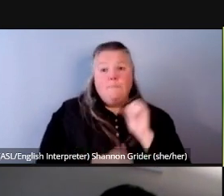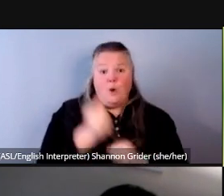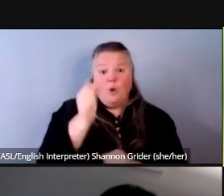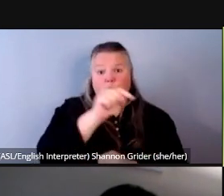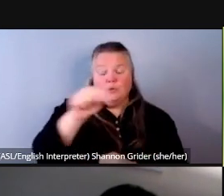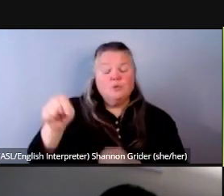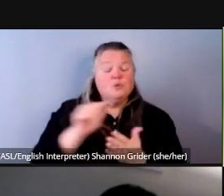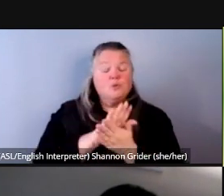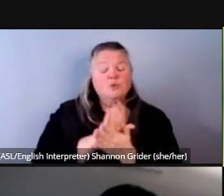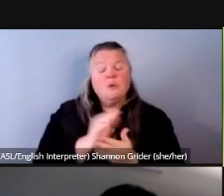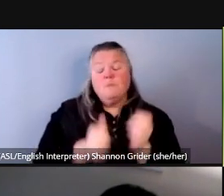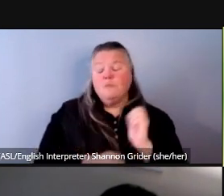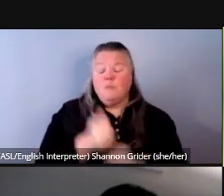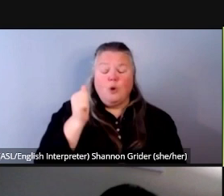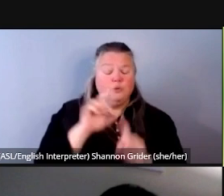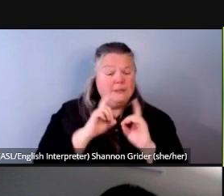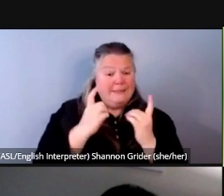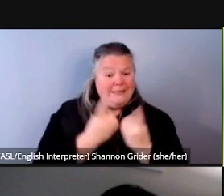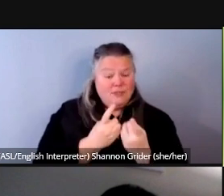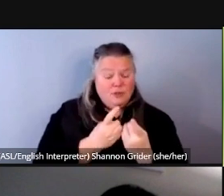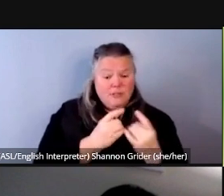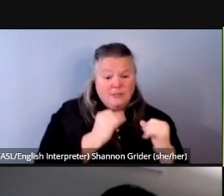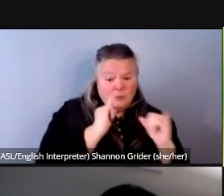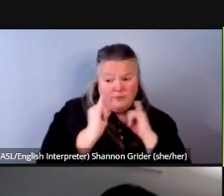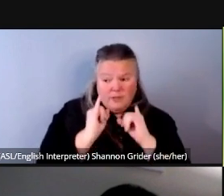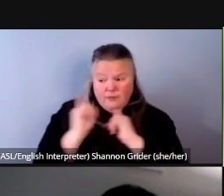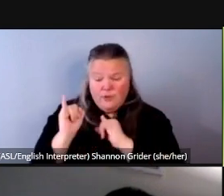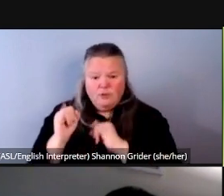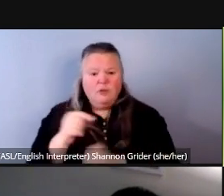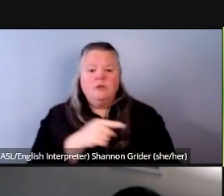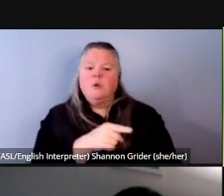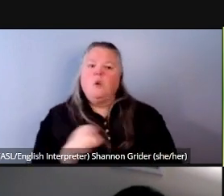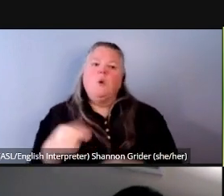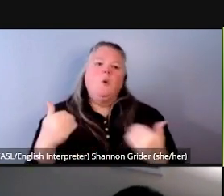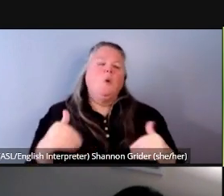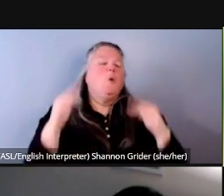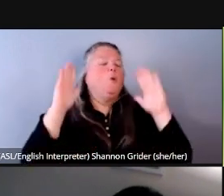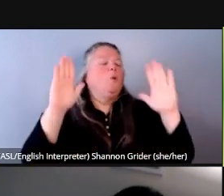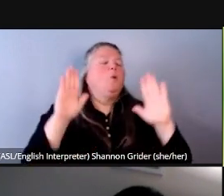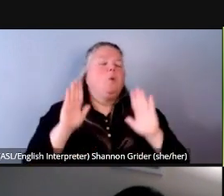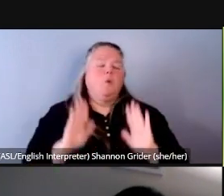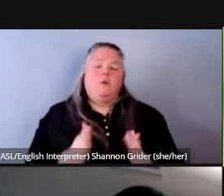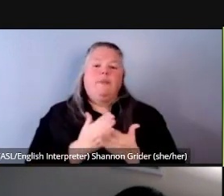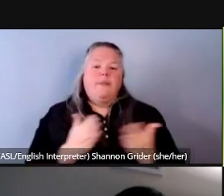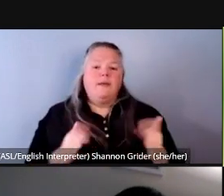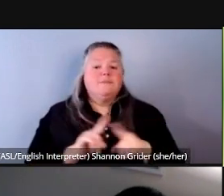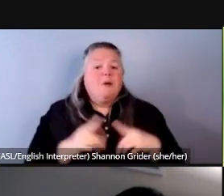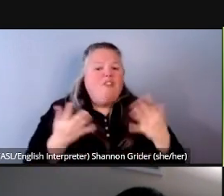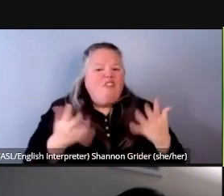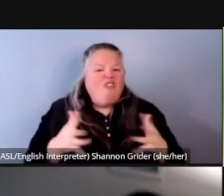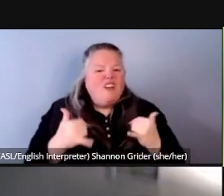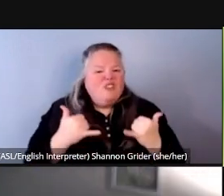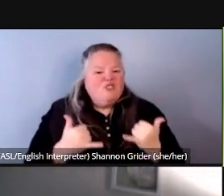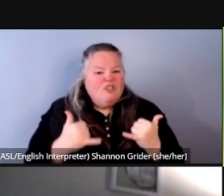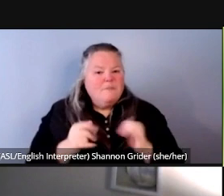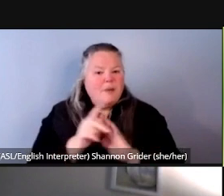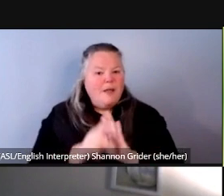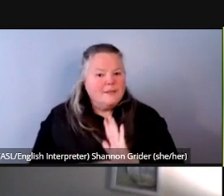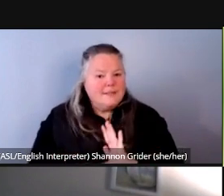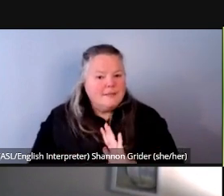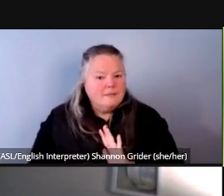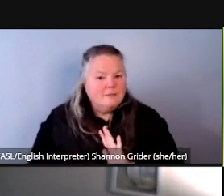and districts that we've interviewed, they've been able to do a lot of fantastic things all under the existing policy structure. Now, that's not to say that